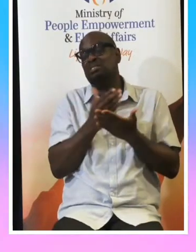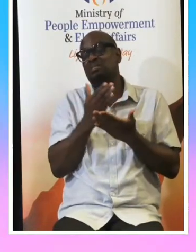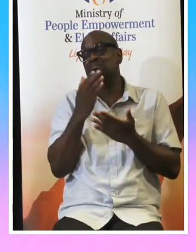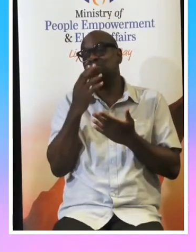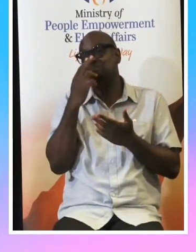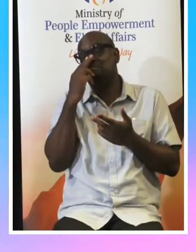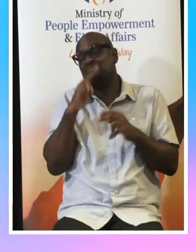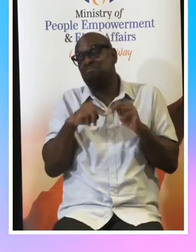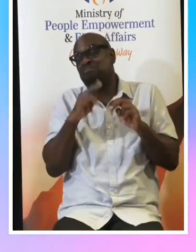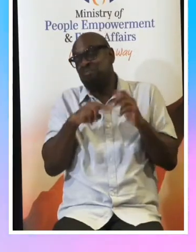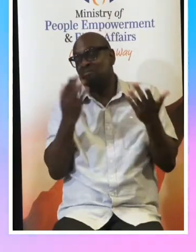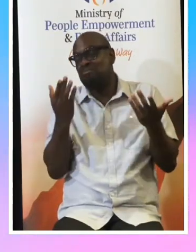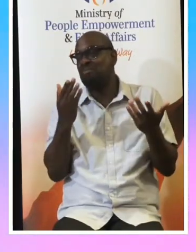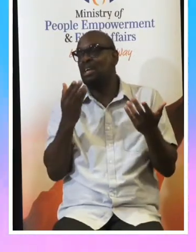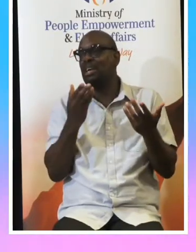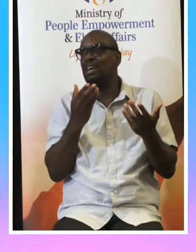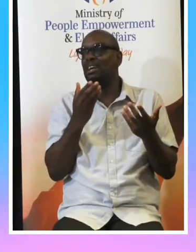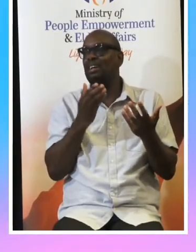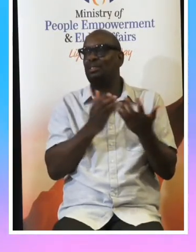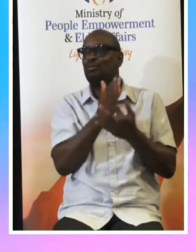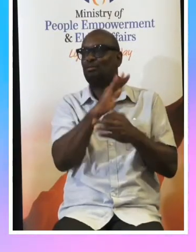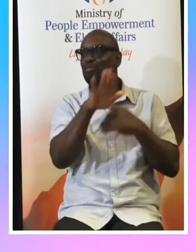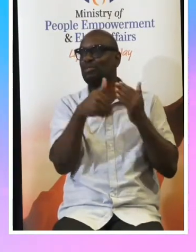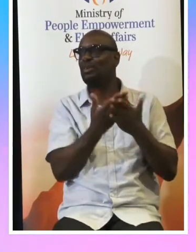my situation and to think.